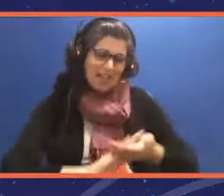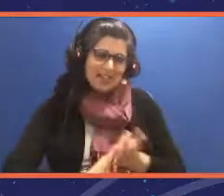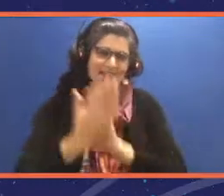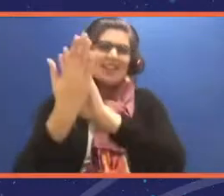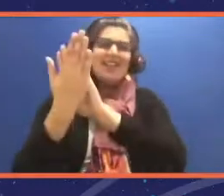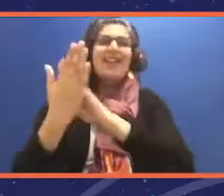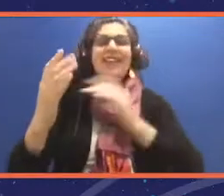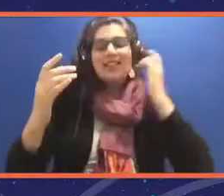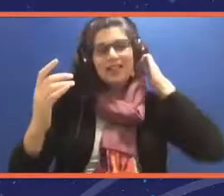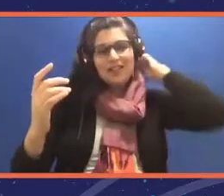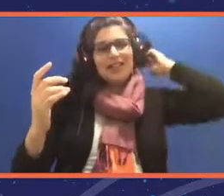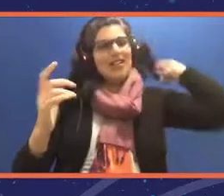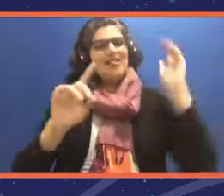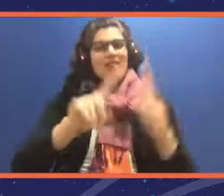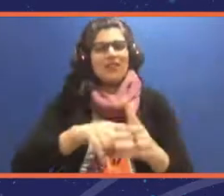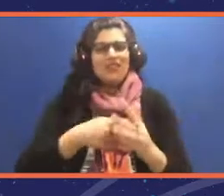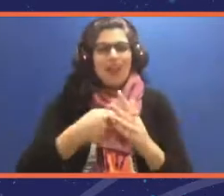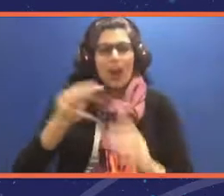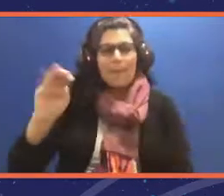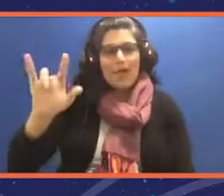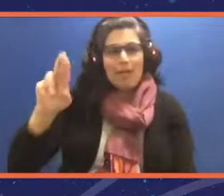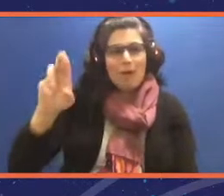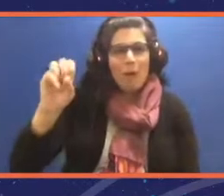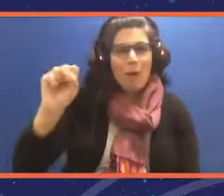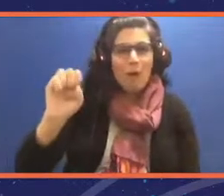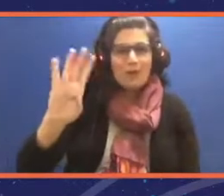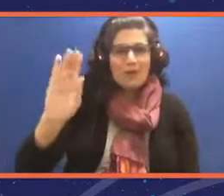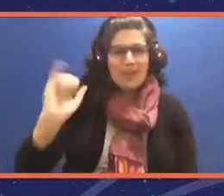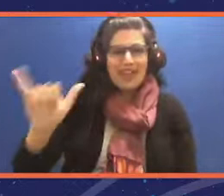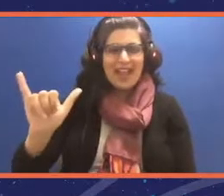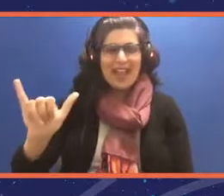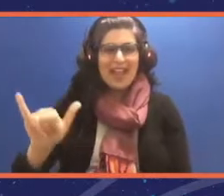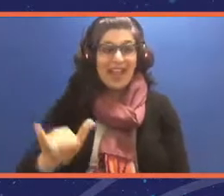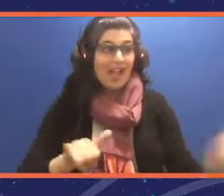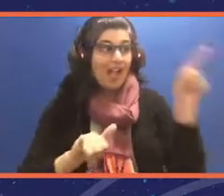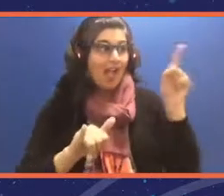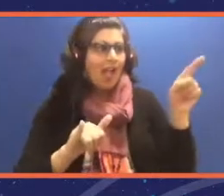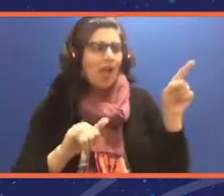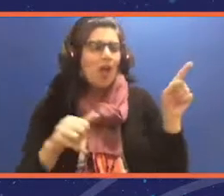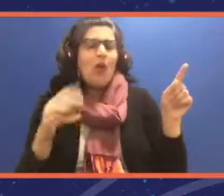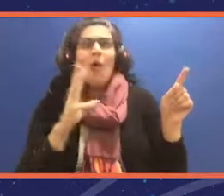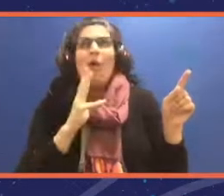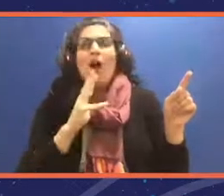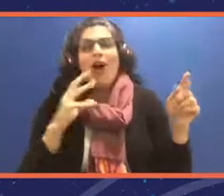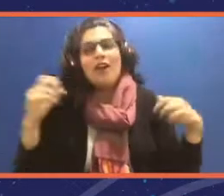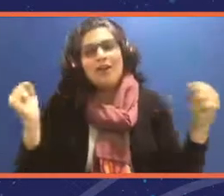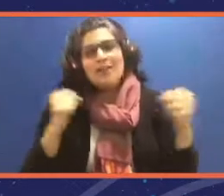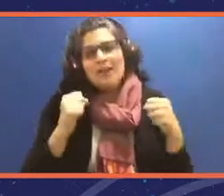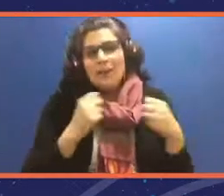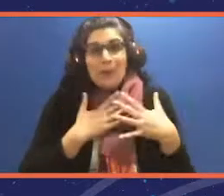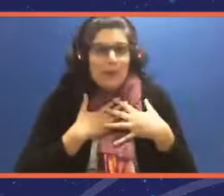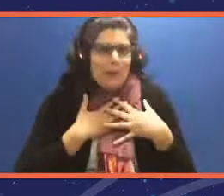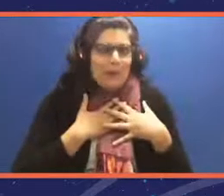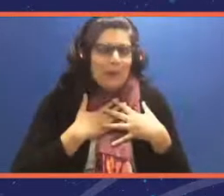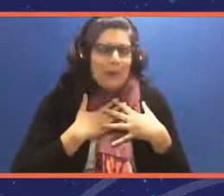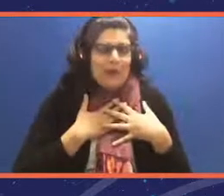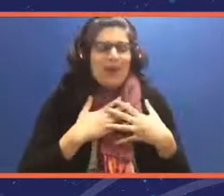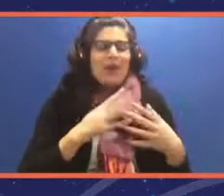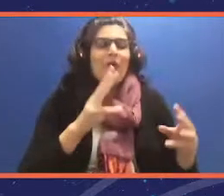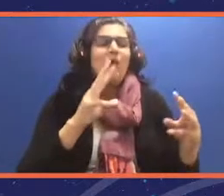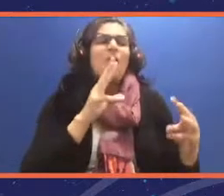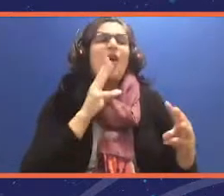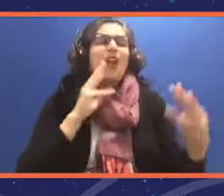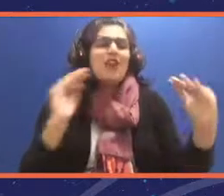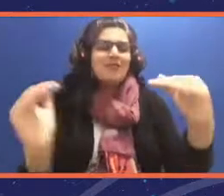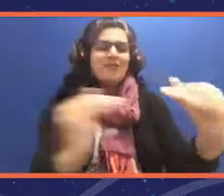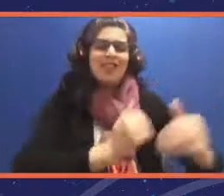our trip by taking care of our bodies with some cool, crisp water. Since we know water is life. Welcome to Mangrove Bay.